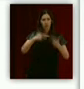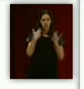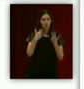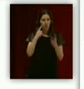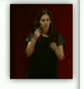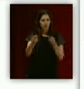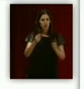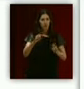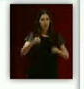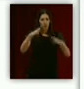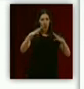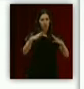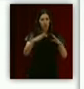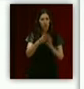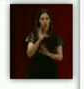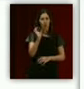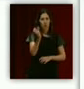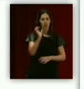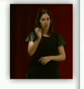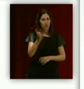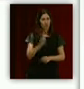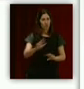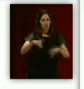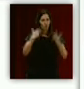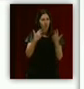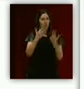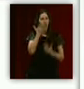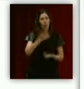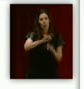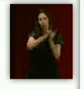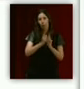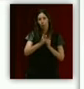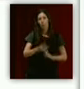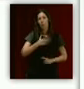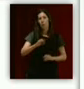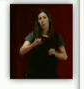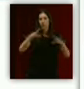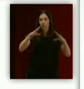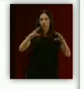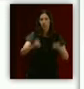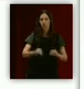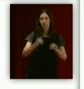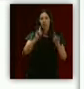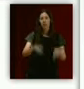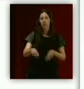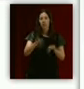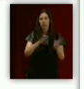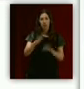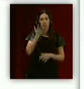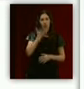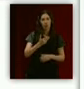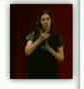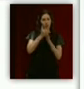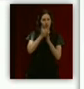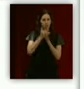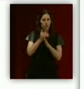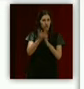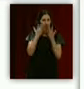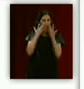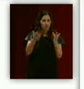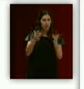menu with the blue background would enable the user to control lights. This is a light bulb that can change colors. You can turn